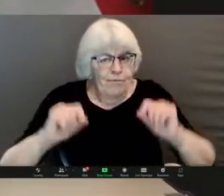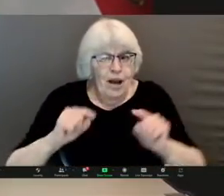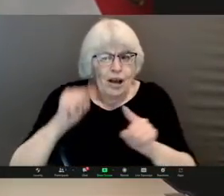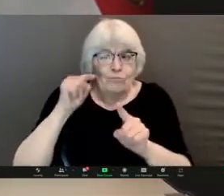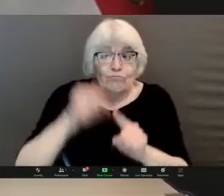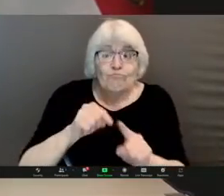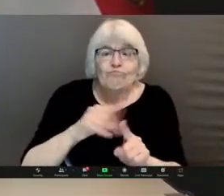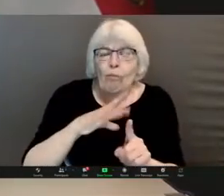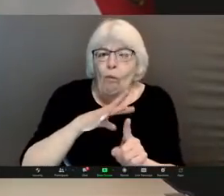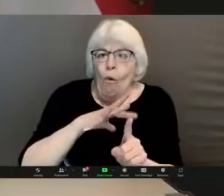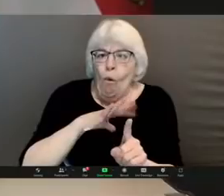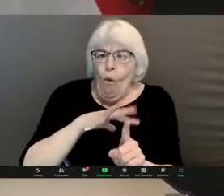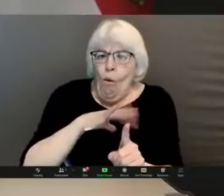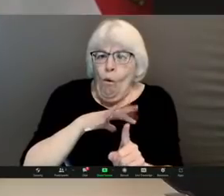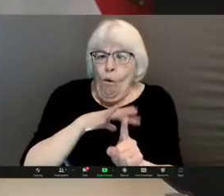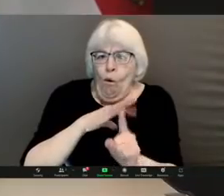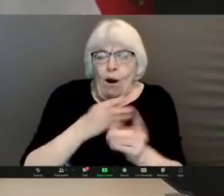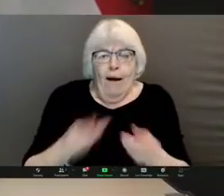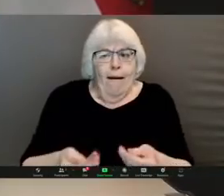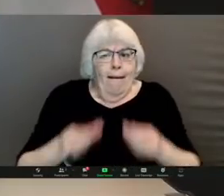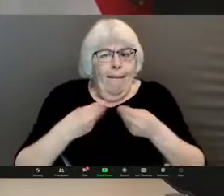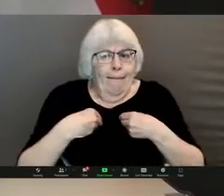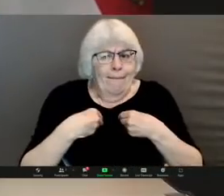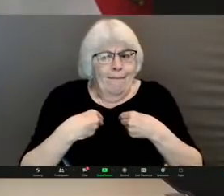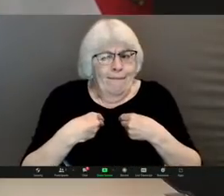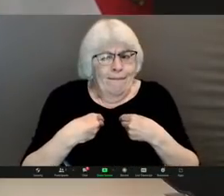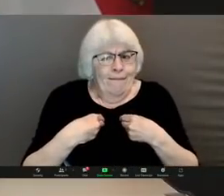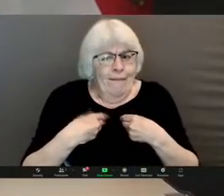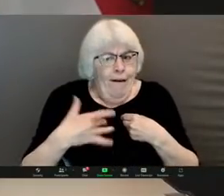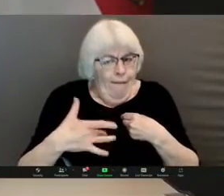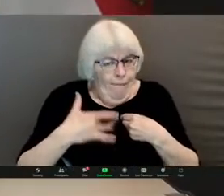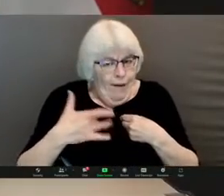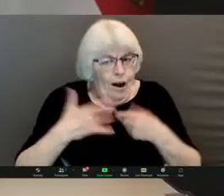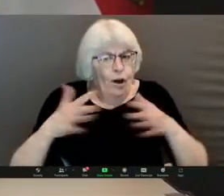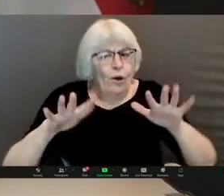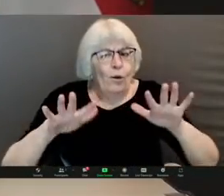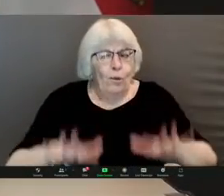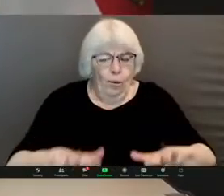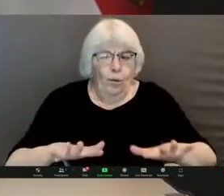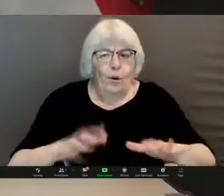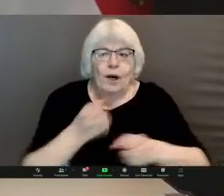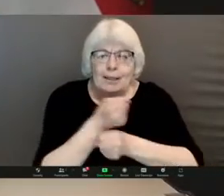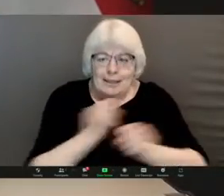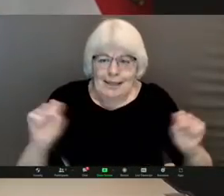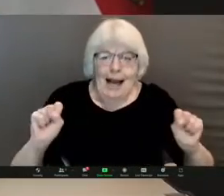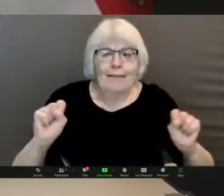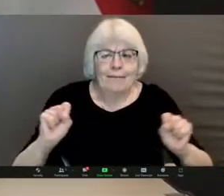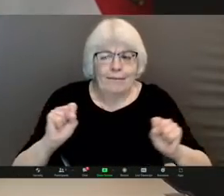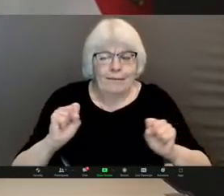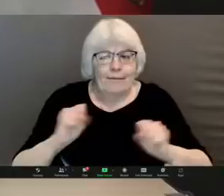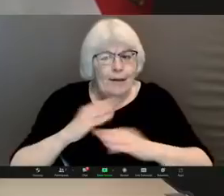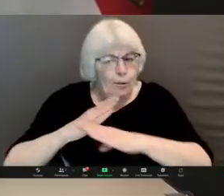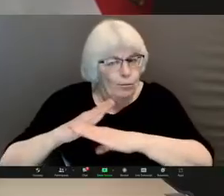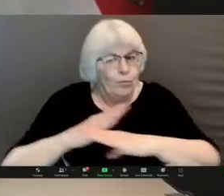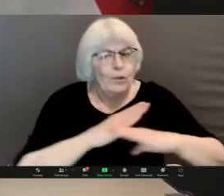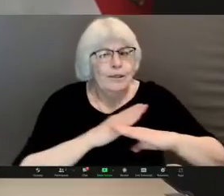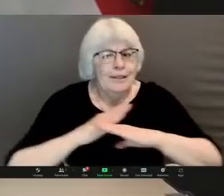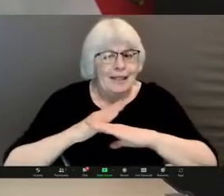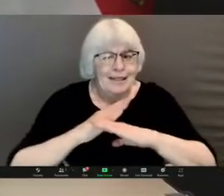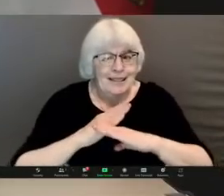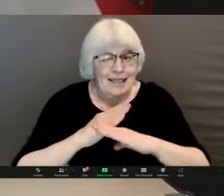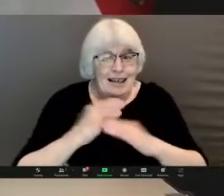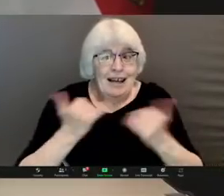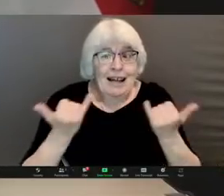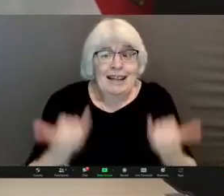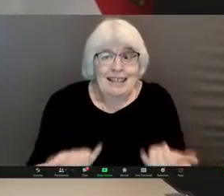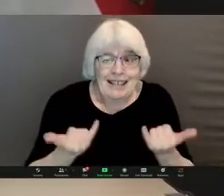as we look to the future, we look to events getting, as Dr. Morrison has said, getting